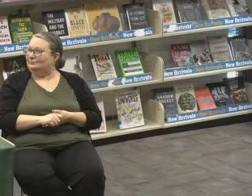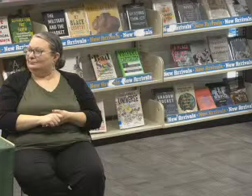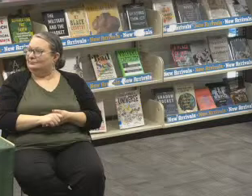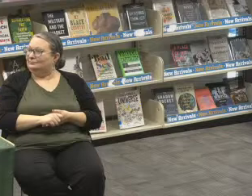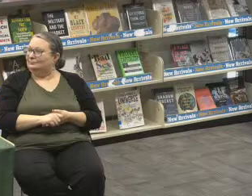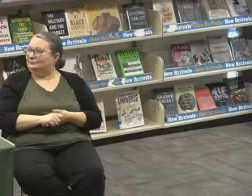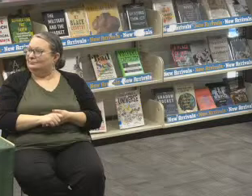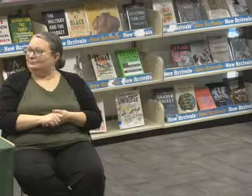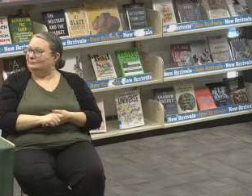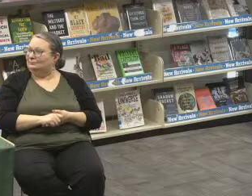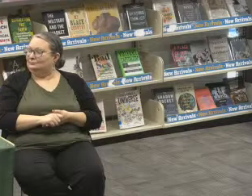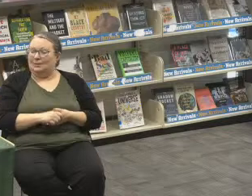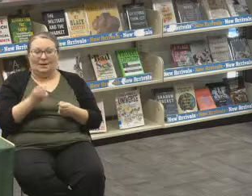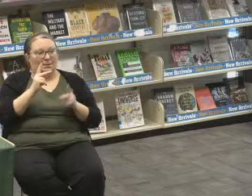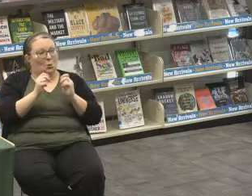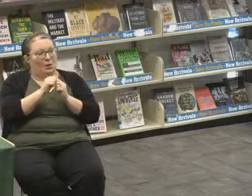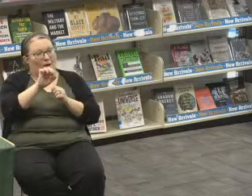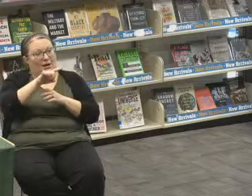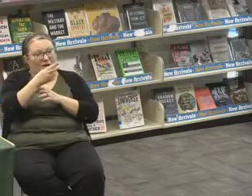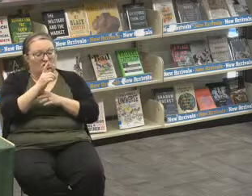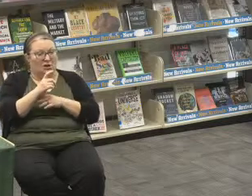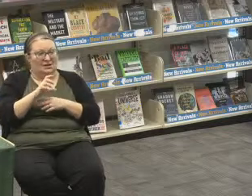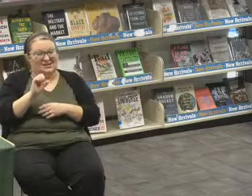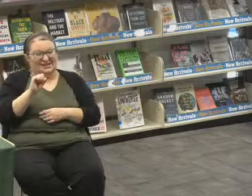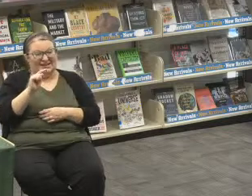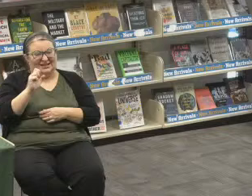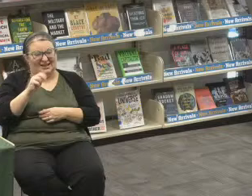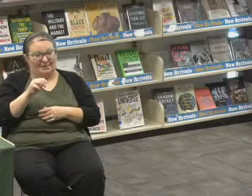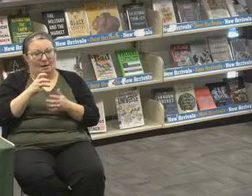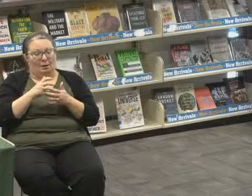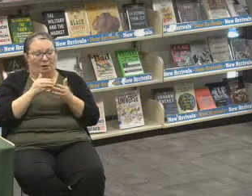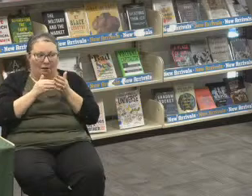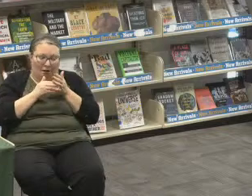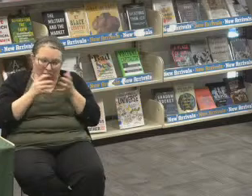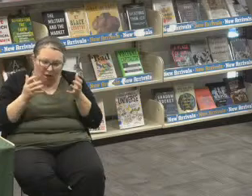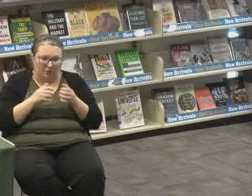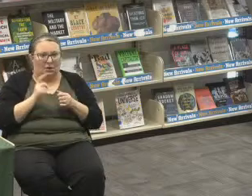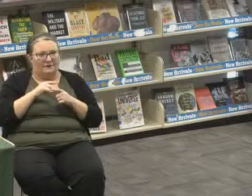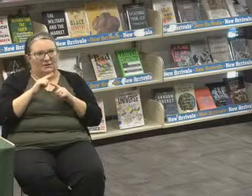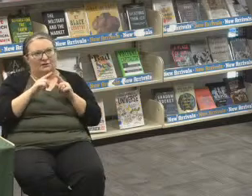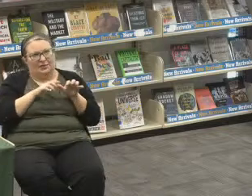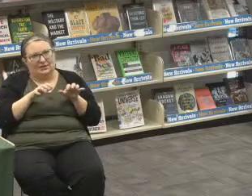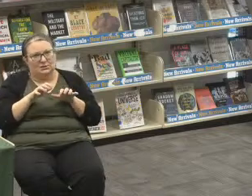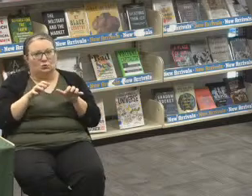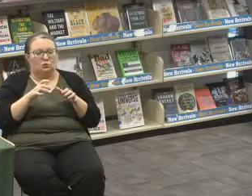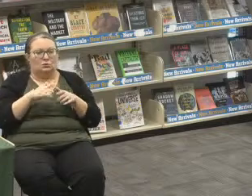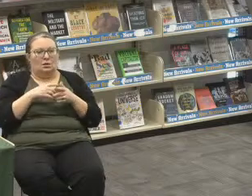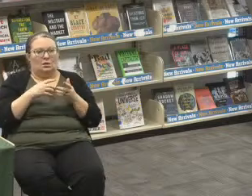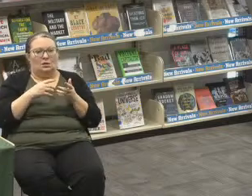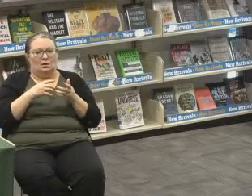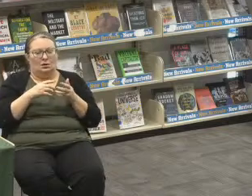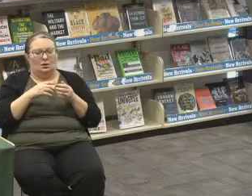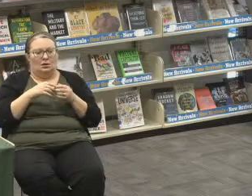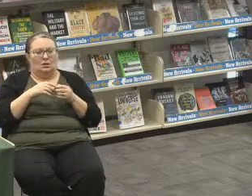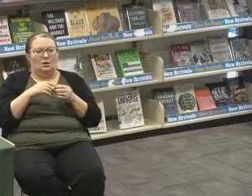Many people with ADHD, they stim a lot, or they have things that they'll do like glossolalia.